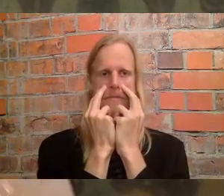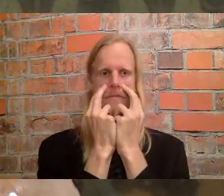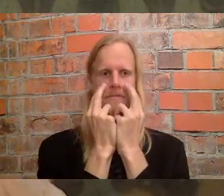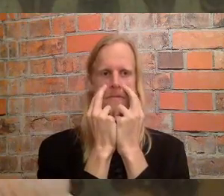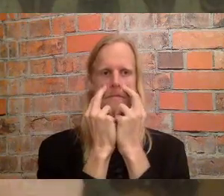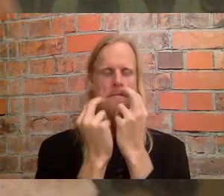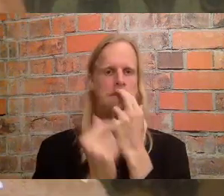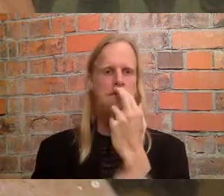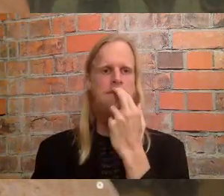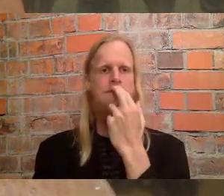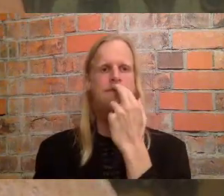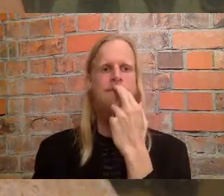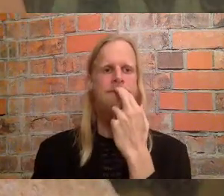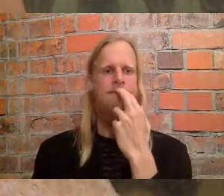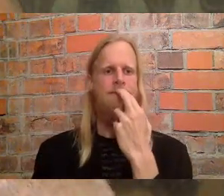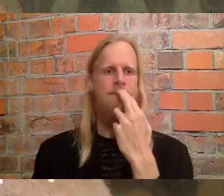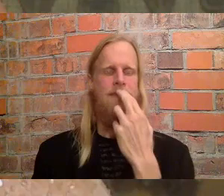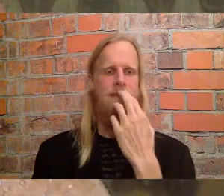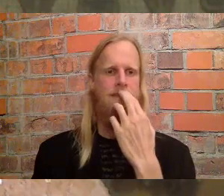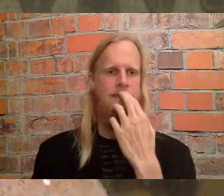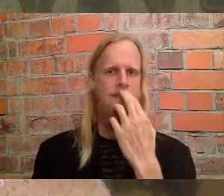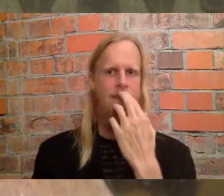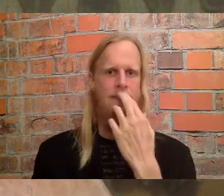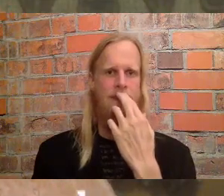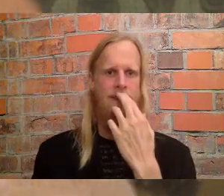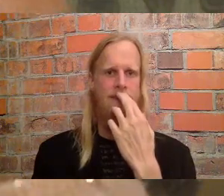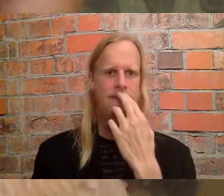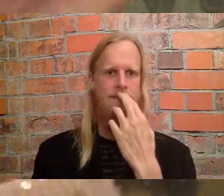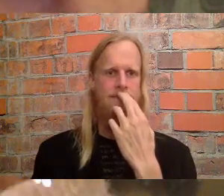nose, serve my planet.